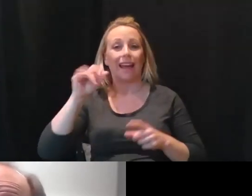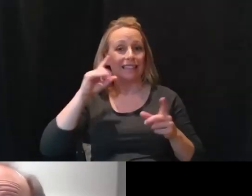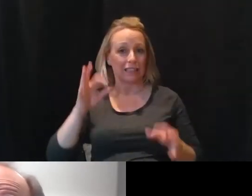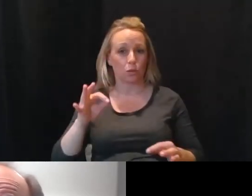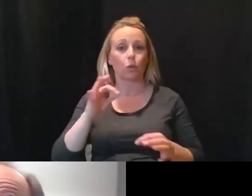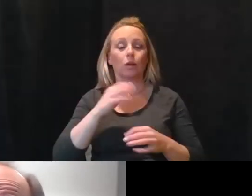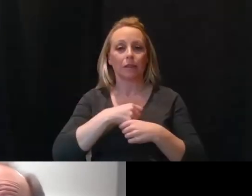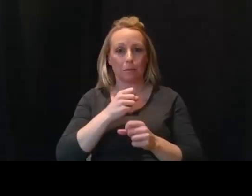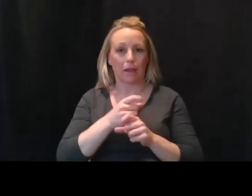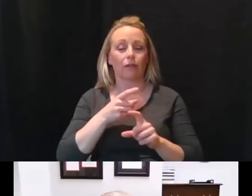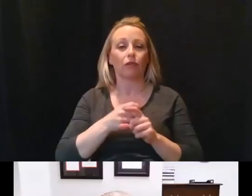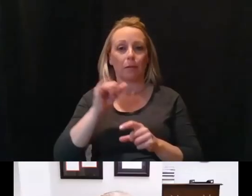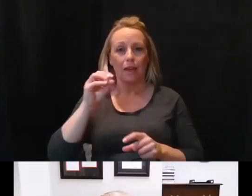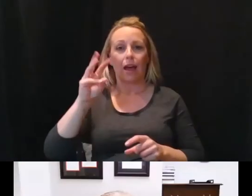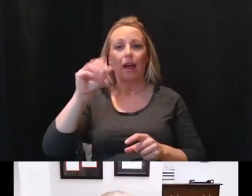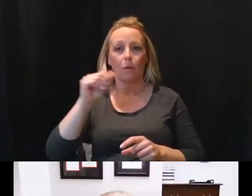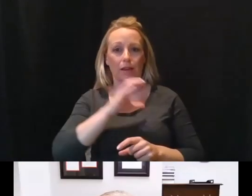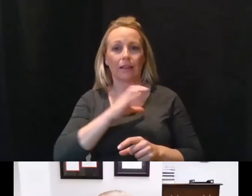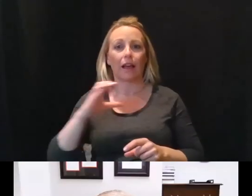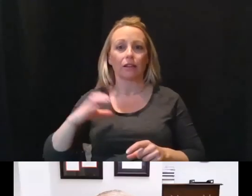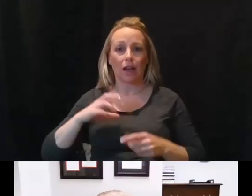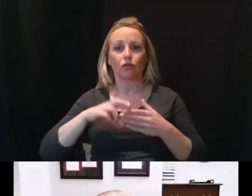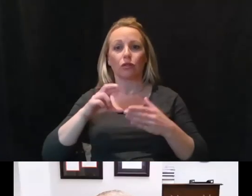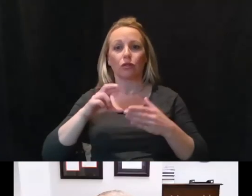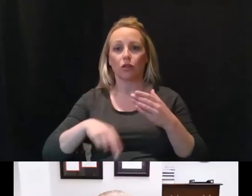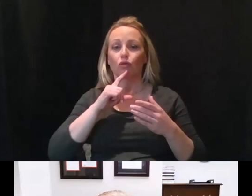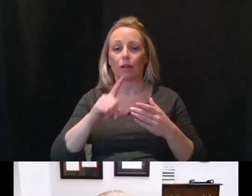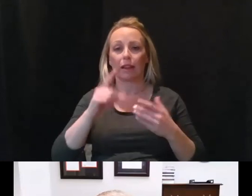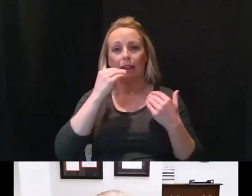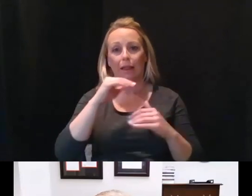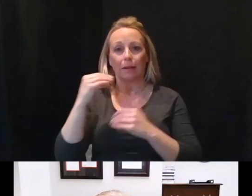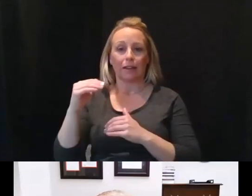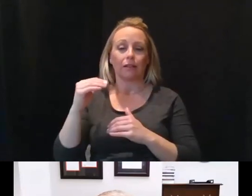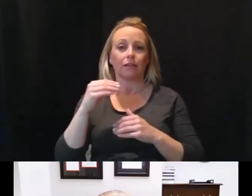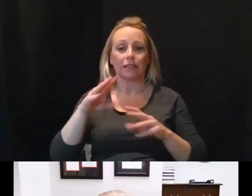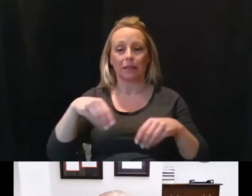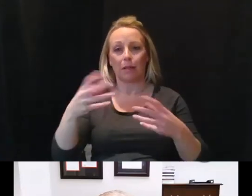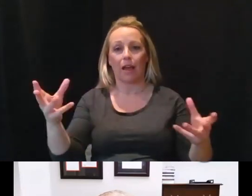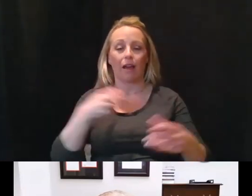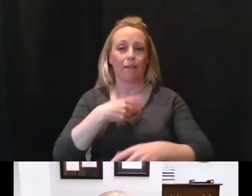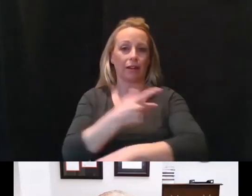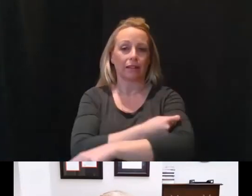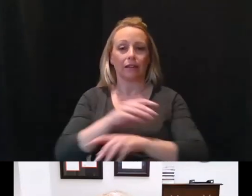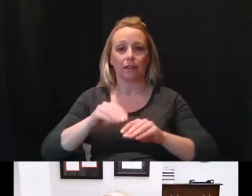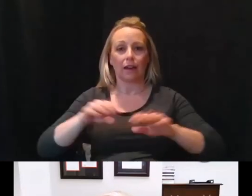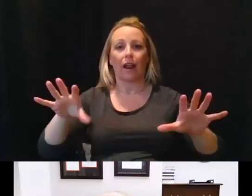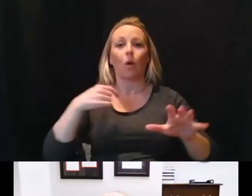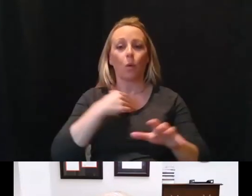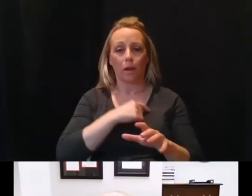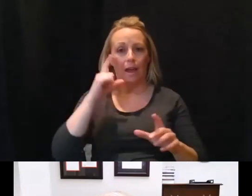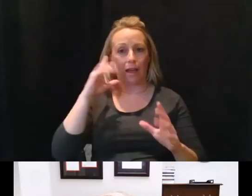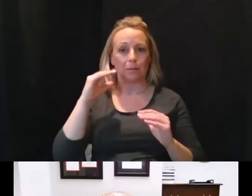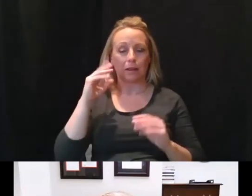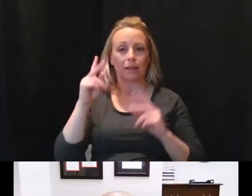IDAC as a result of the extremely limited supply of vaccine allotted to Iowa. We expect that persons